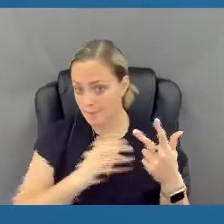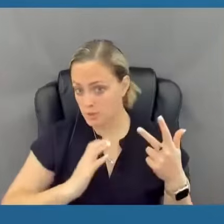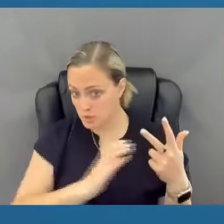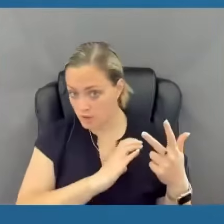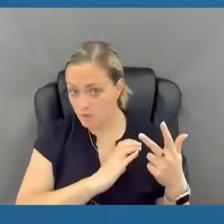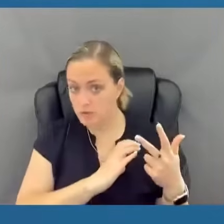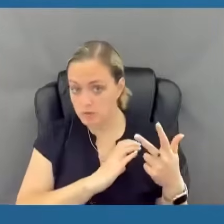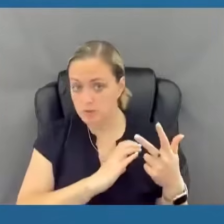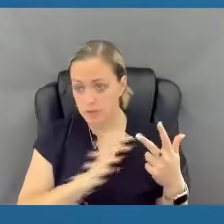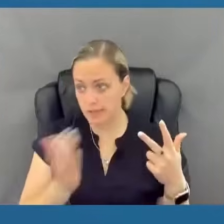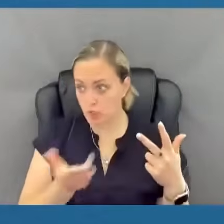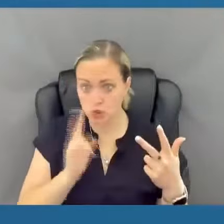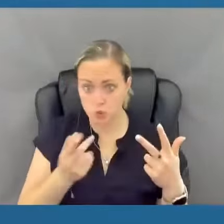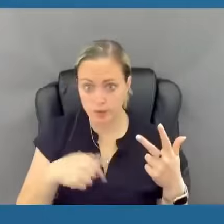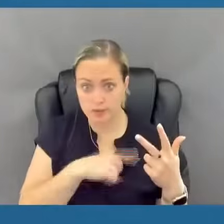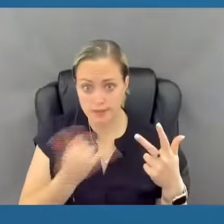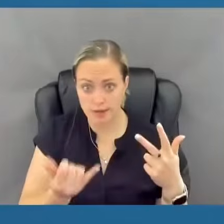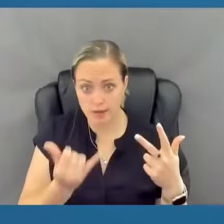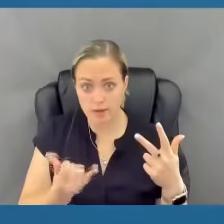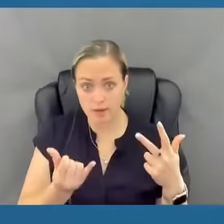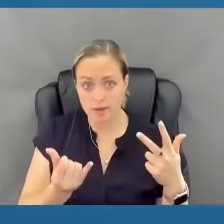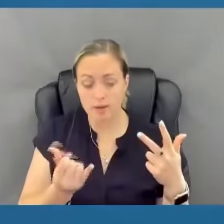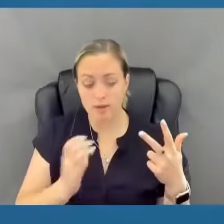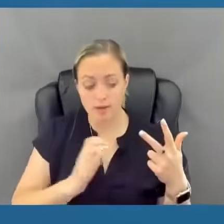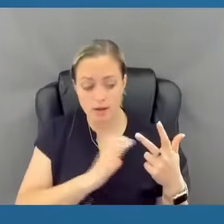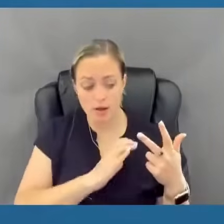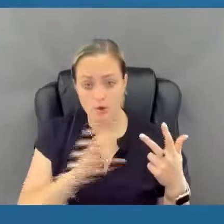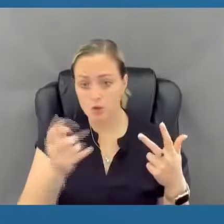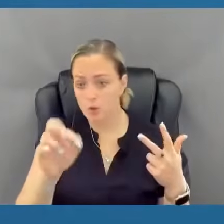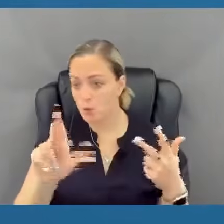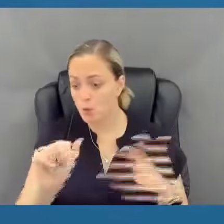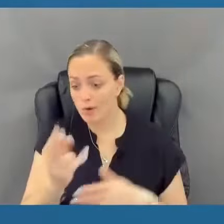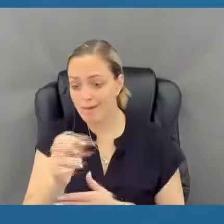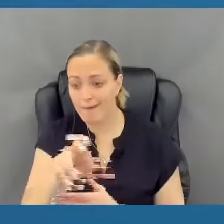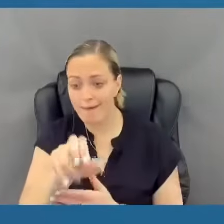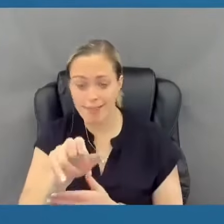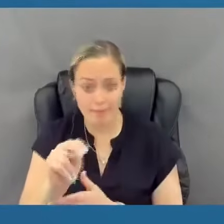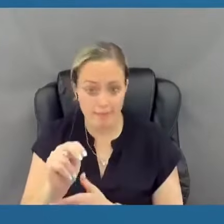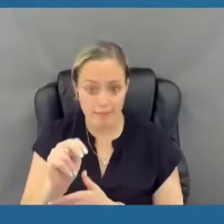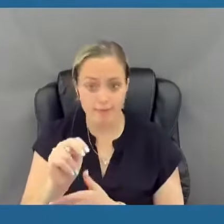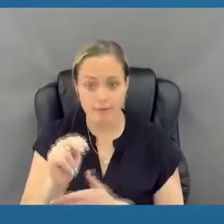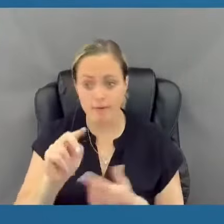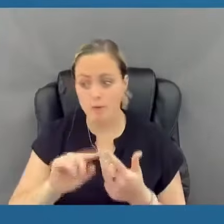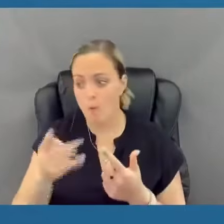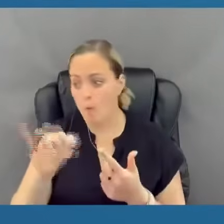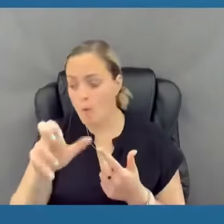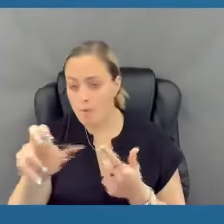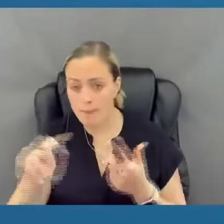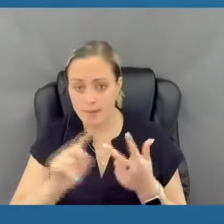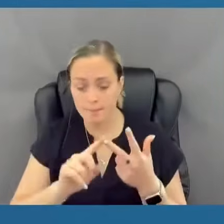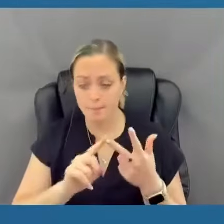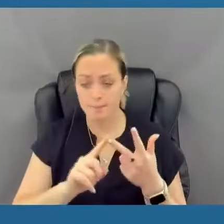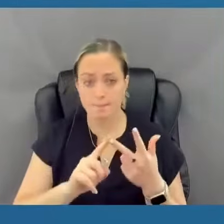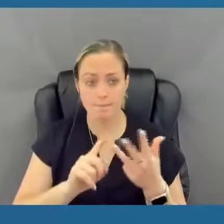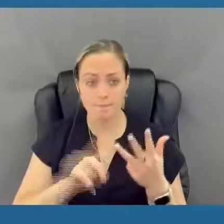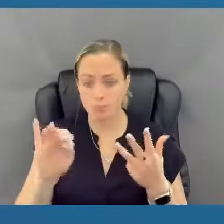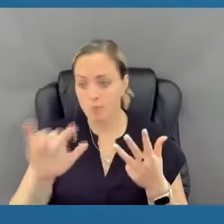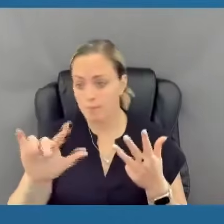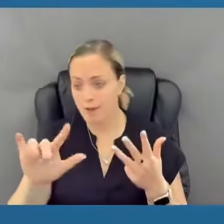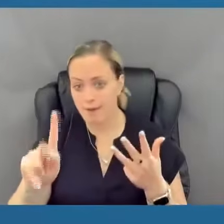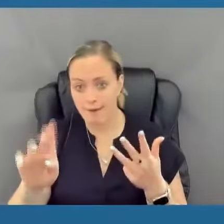Congress who are here with us. Congressmember Laura Gillen, Congressmember Goldman, Congressmember Mike